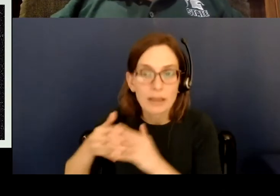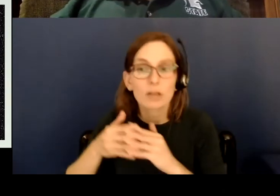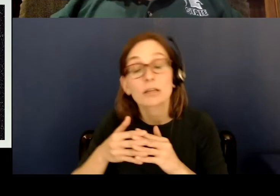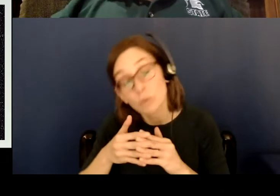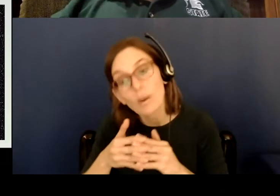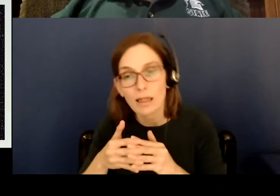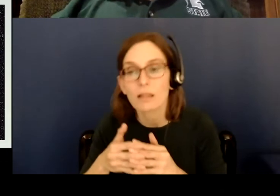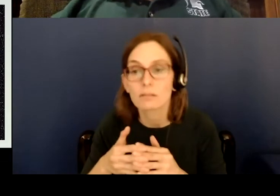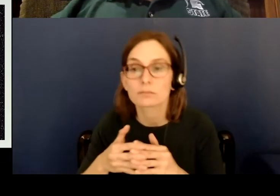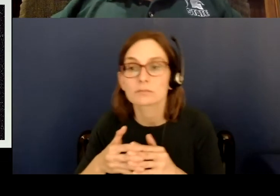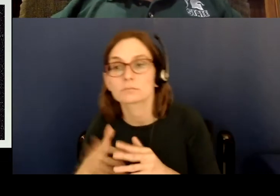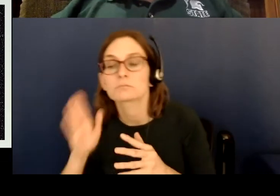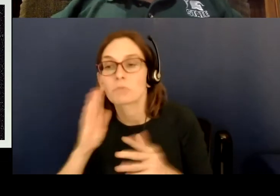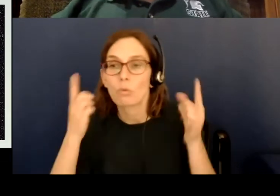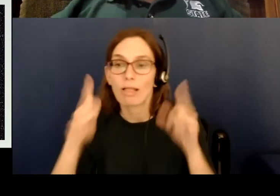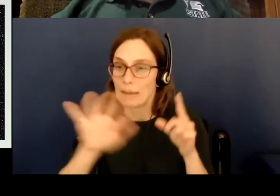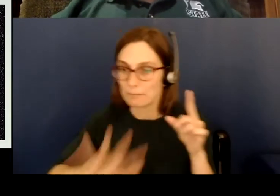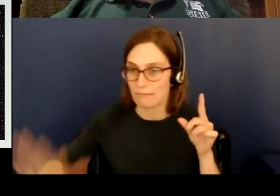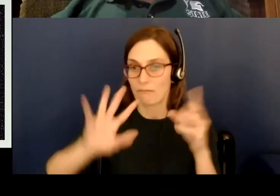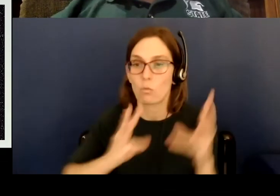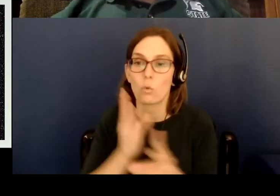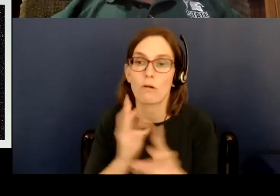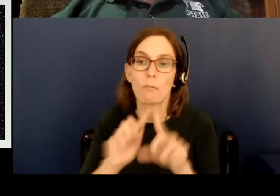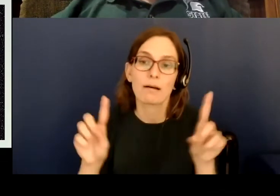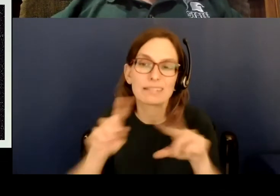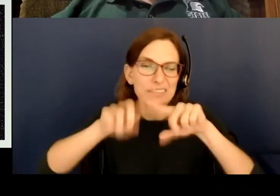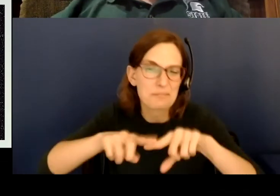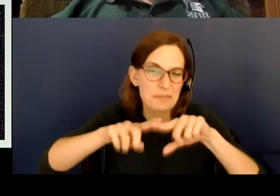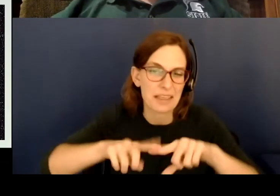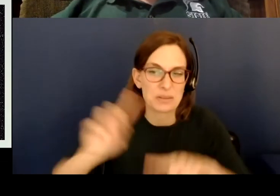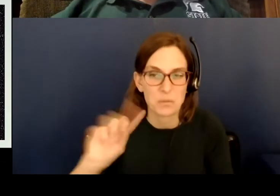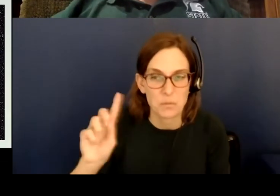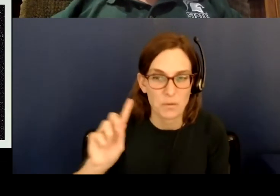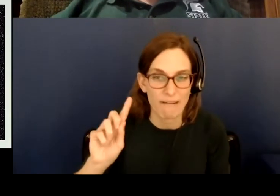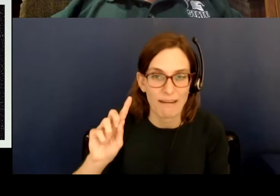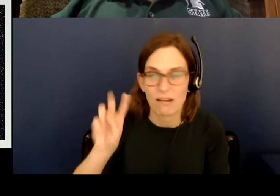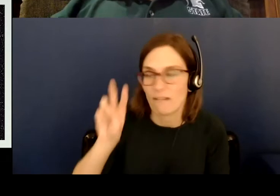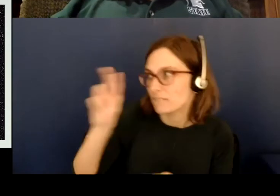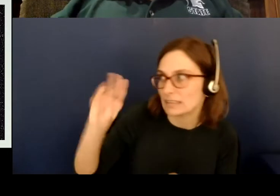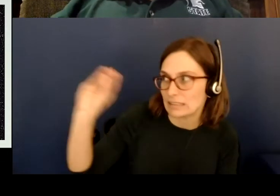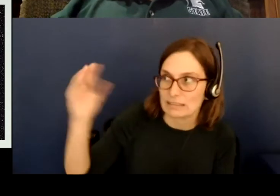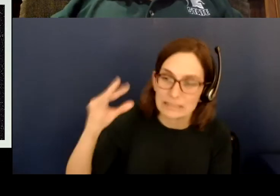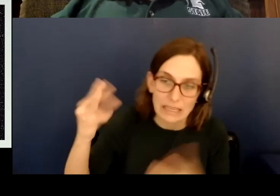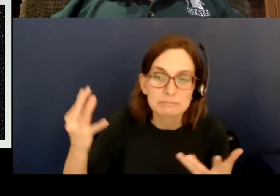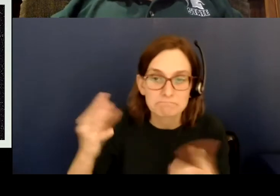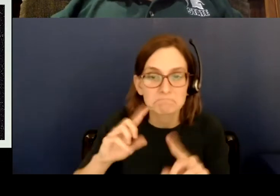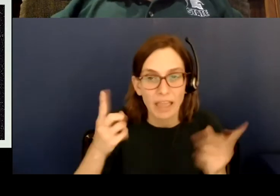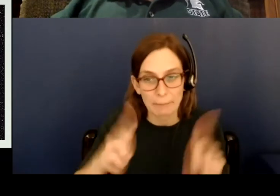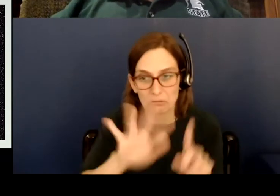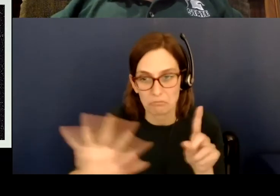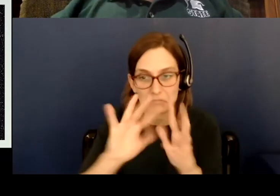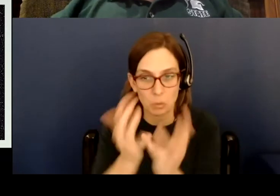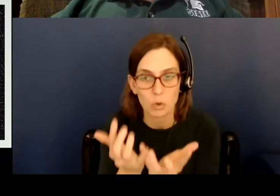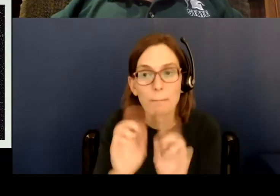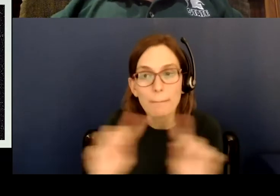meteor showers will happen worldwide. It just depends what part of the planet is facing the sun or not. And I would recommend